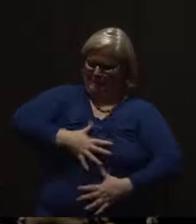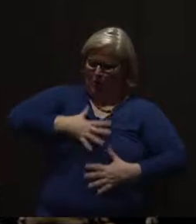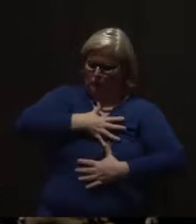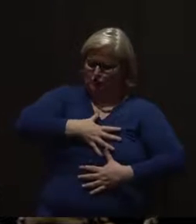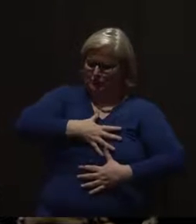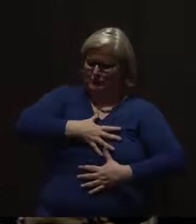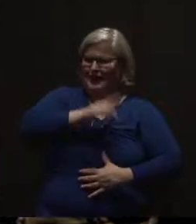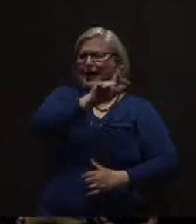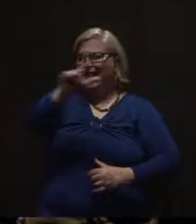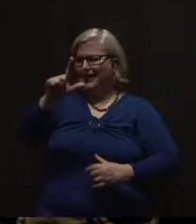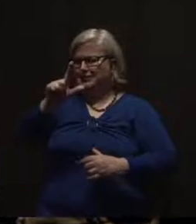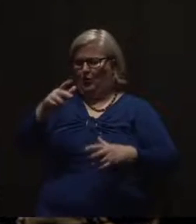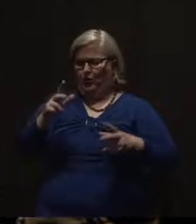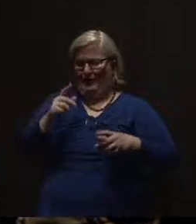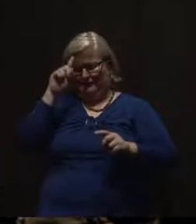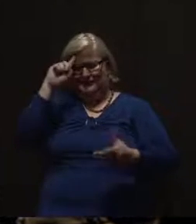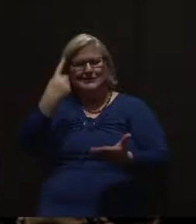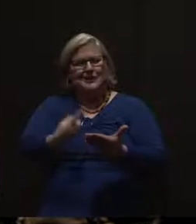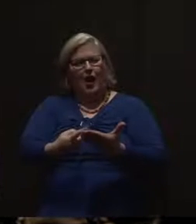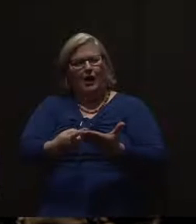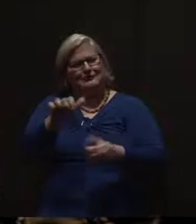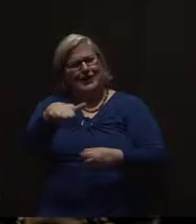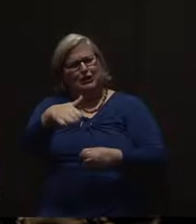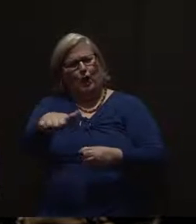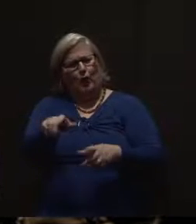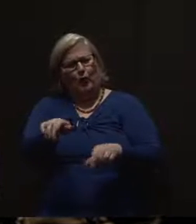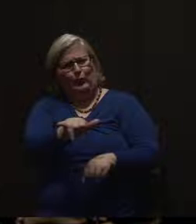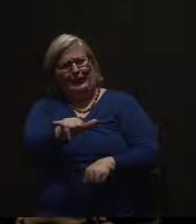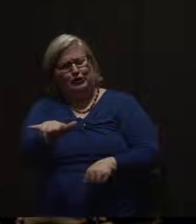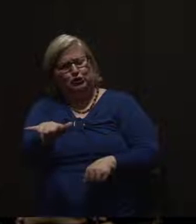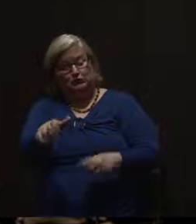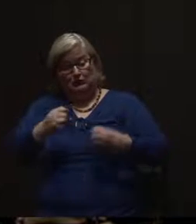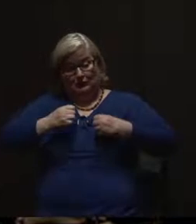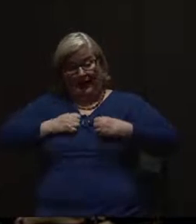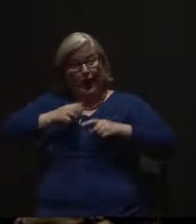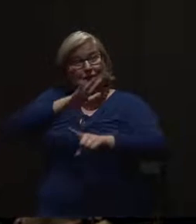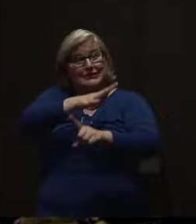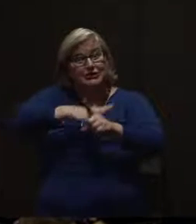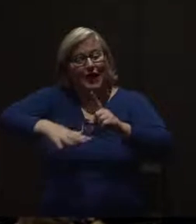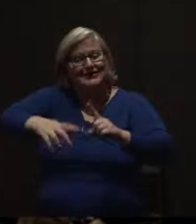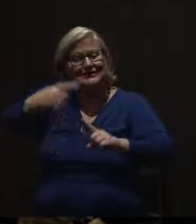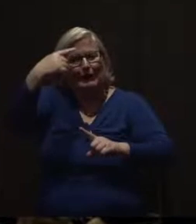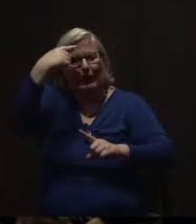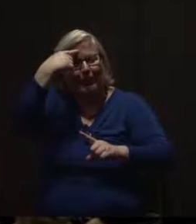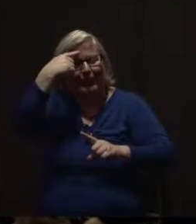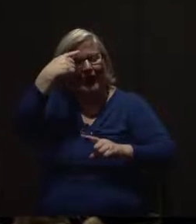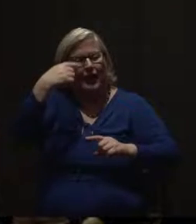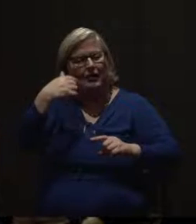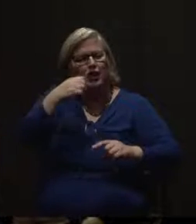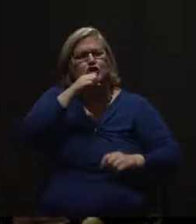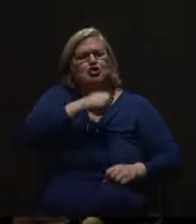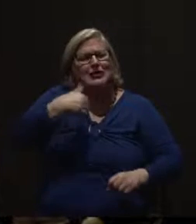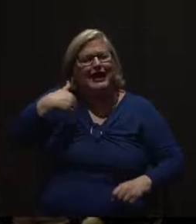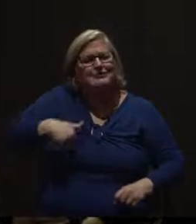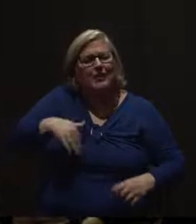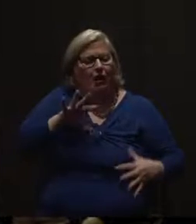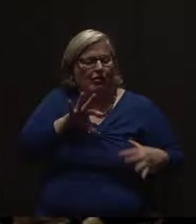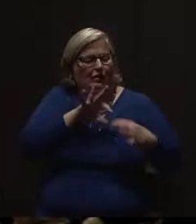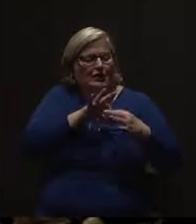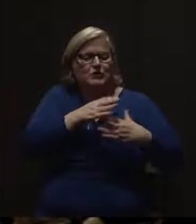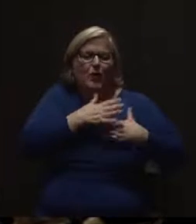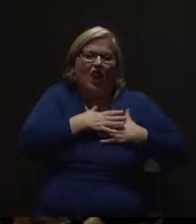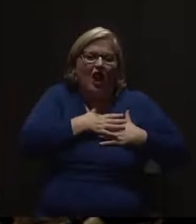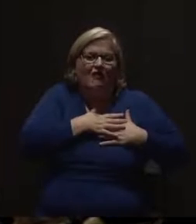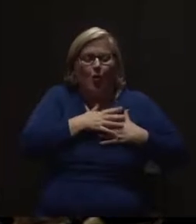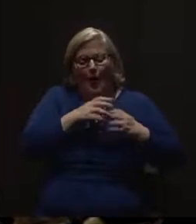later. So in our society, we gender love as female. Women are supposed to desire love. Okay,